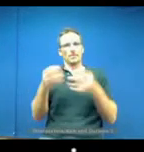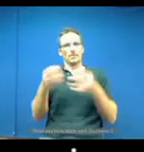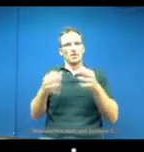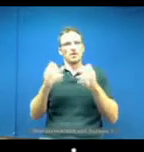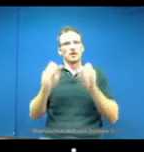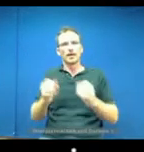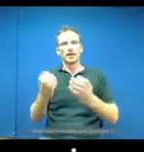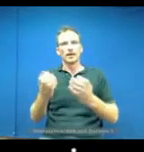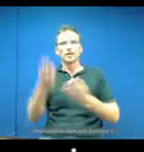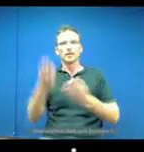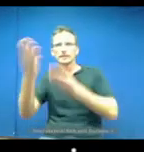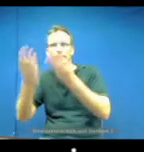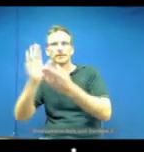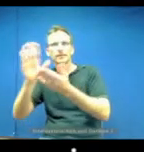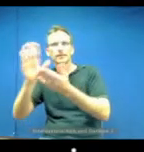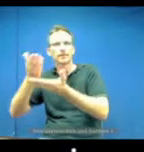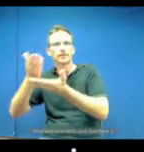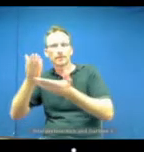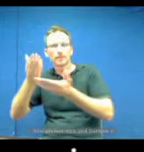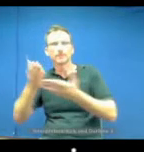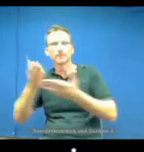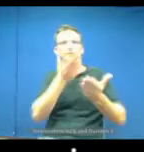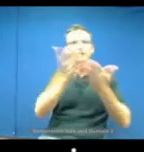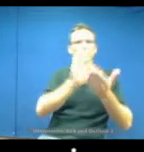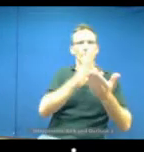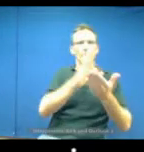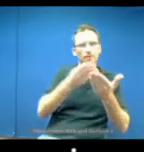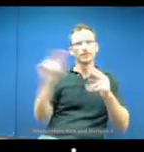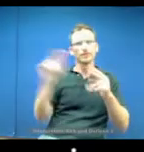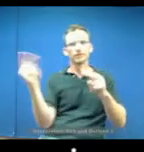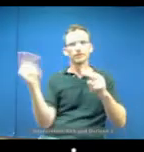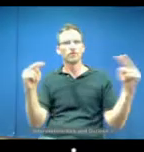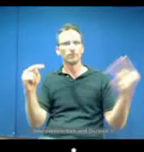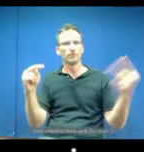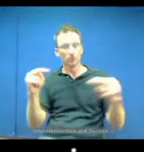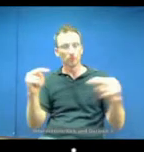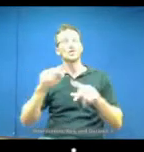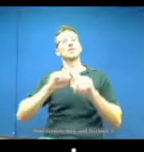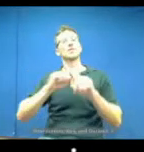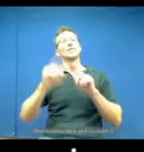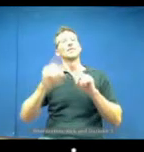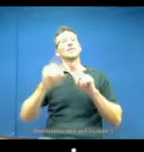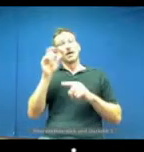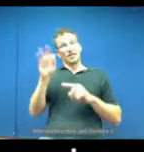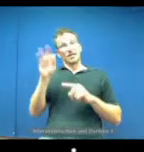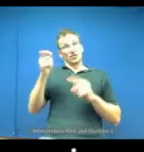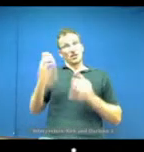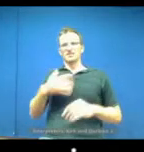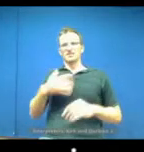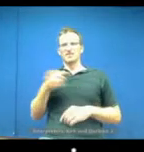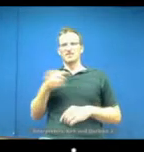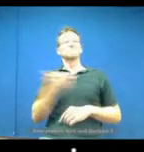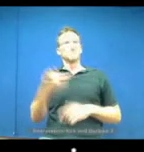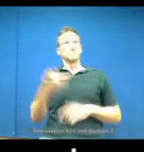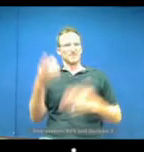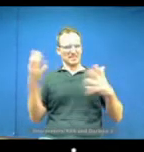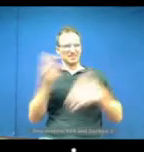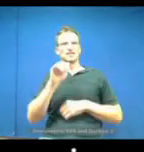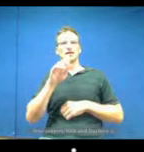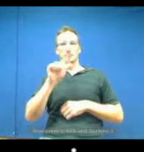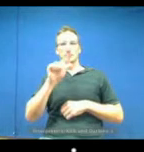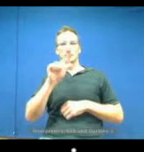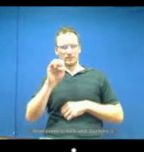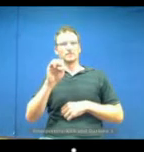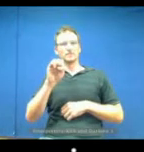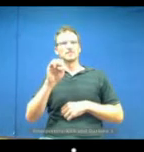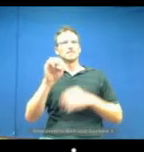And although a judge, if he believes that abuse occurred, he can grant the order, or both parties can